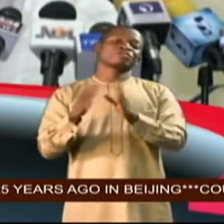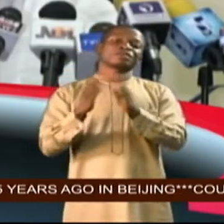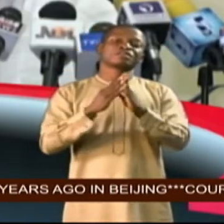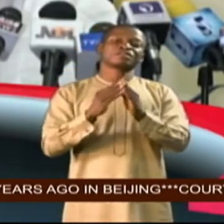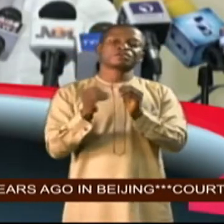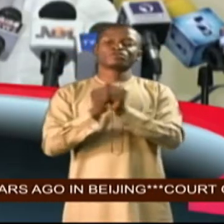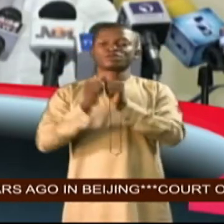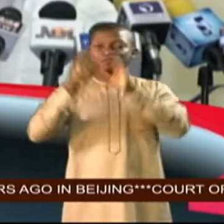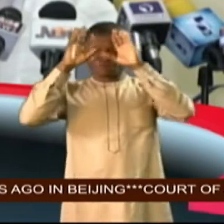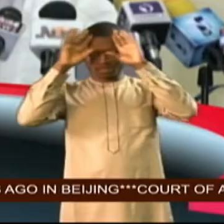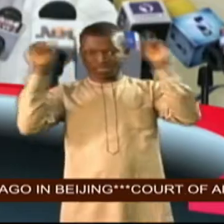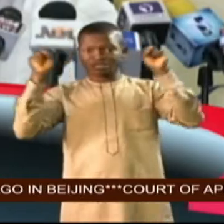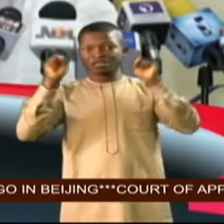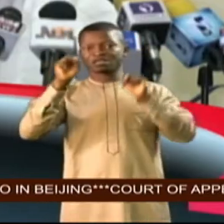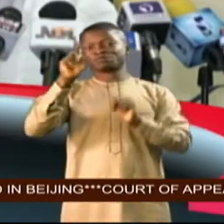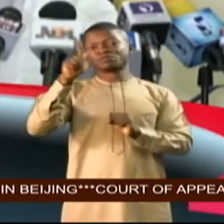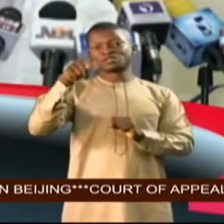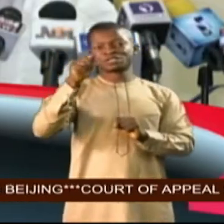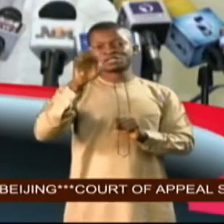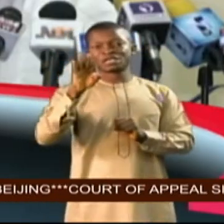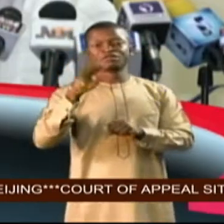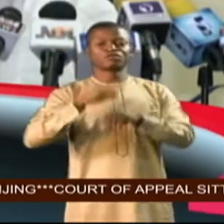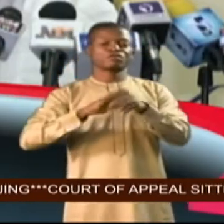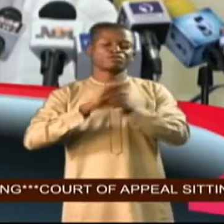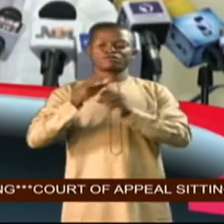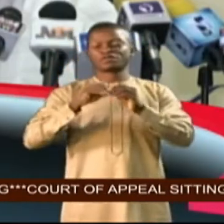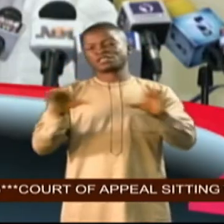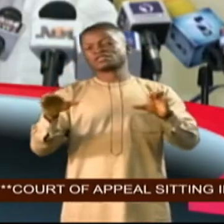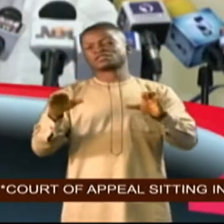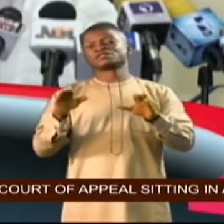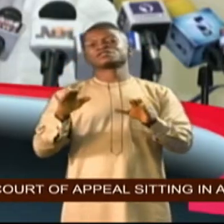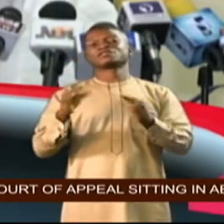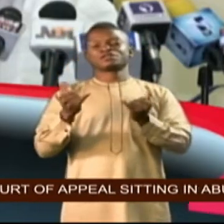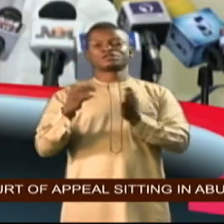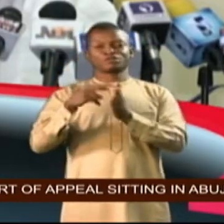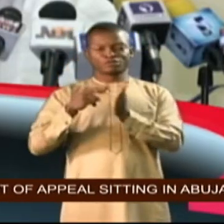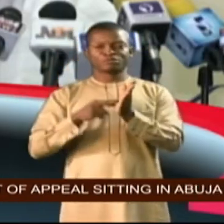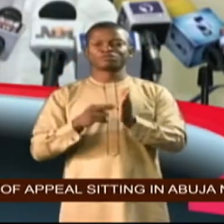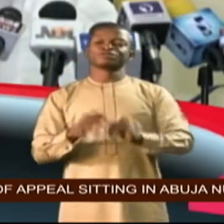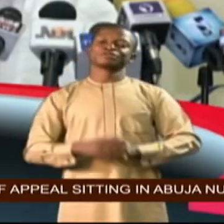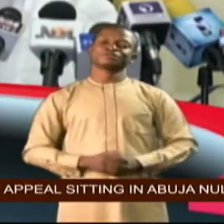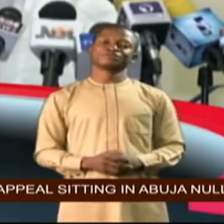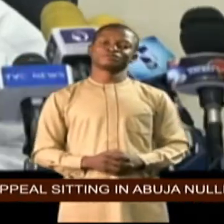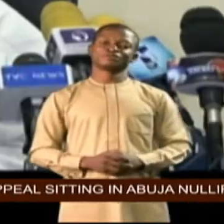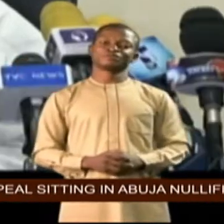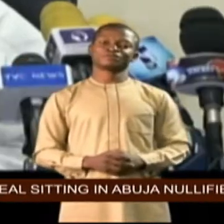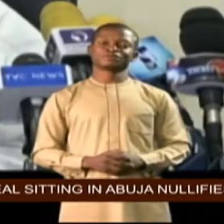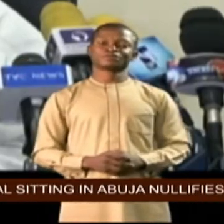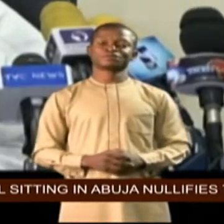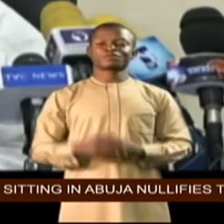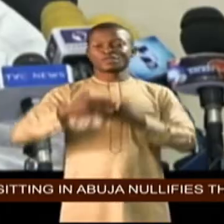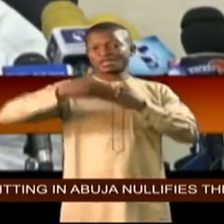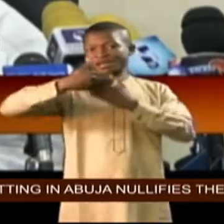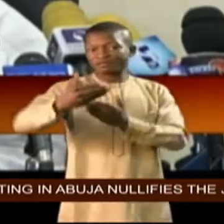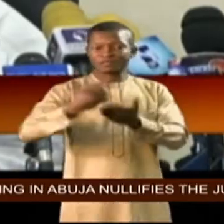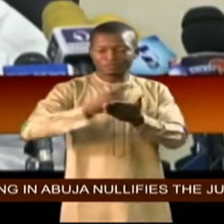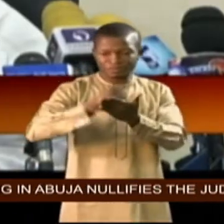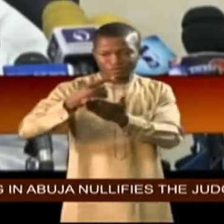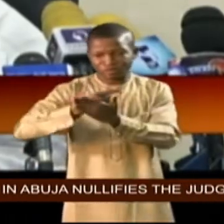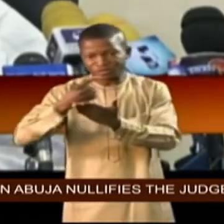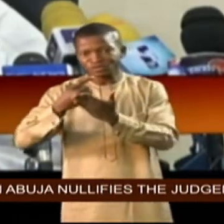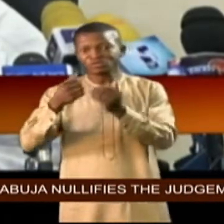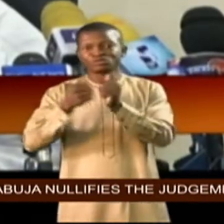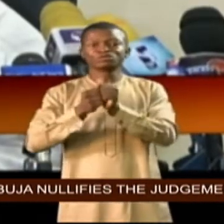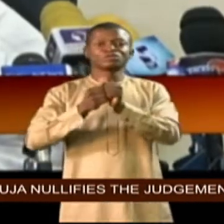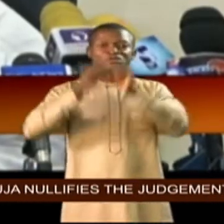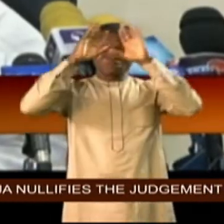the Presidential Task Force on COVID-19. Abubakar Usman Akwanga reports. After consultation with the Presidential Committee